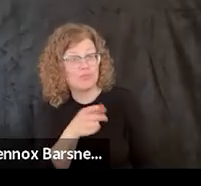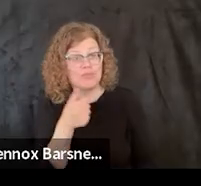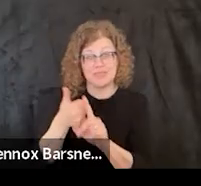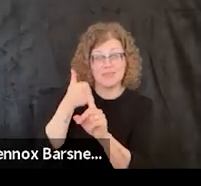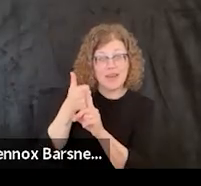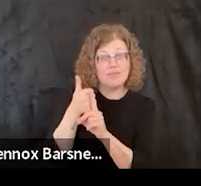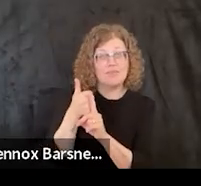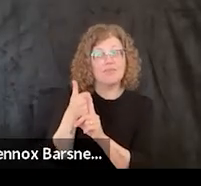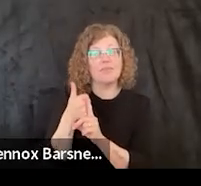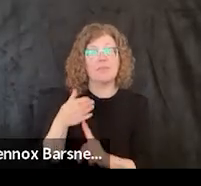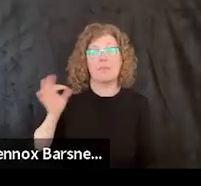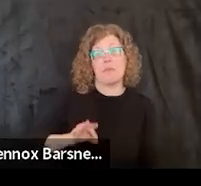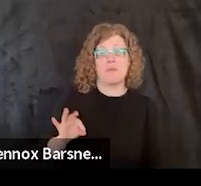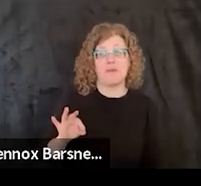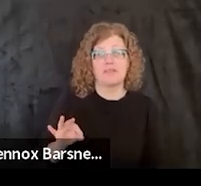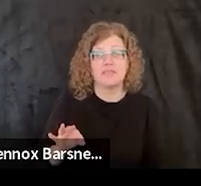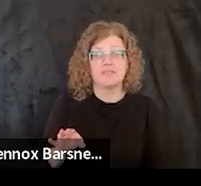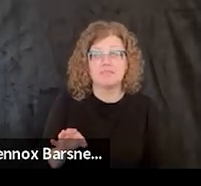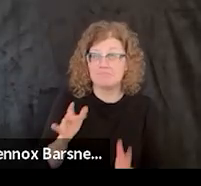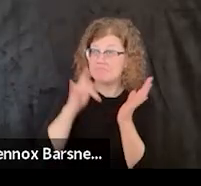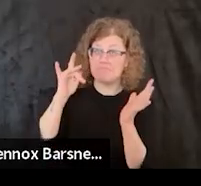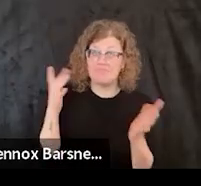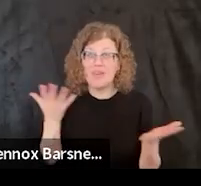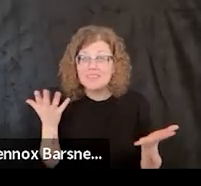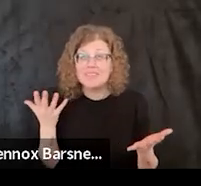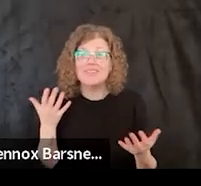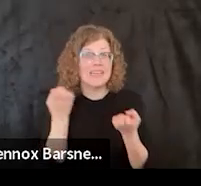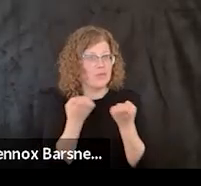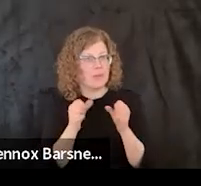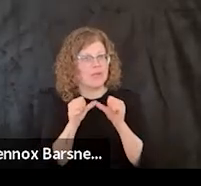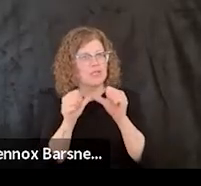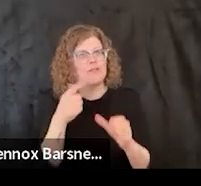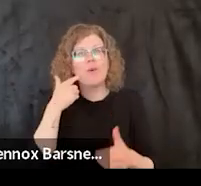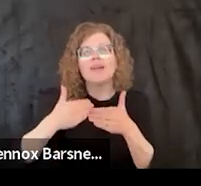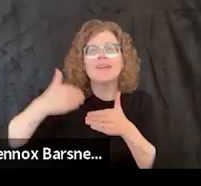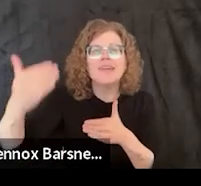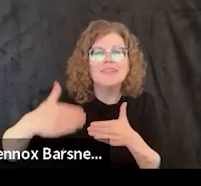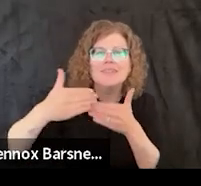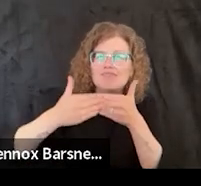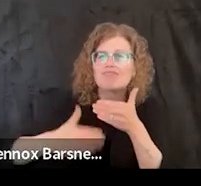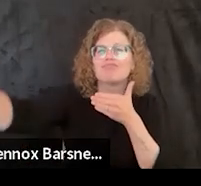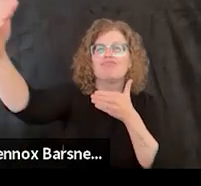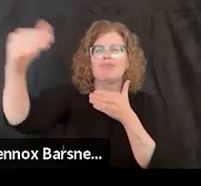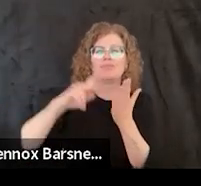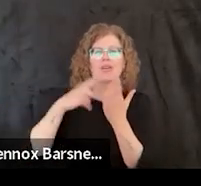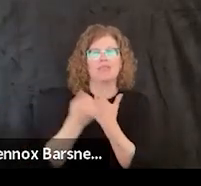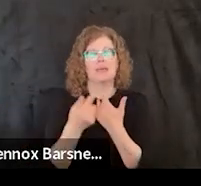be sure to speak on how this specific equipment will impact the project you're proposing in the